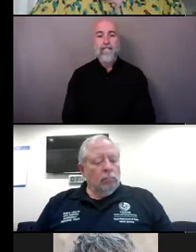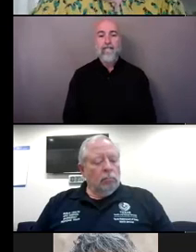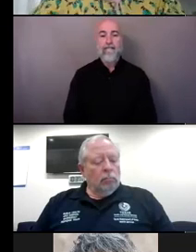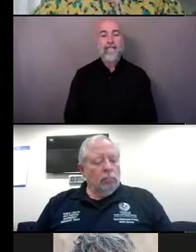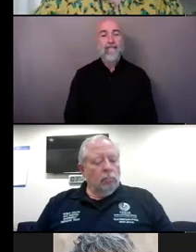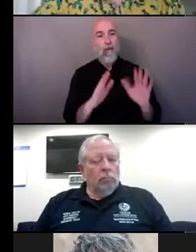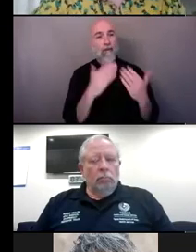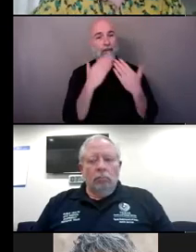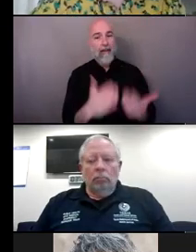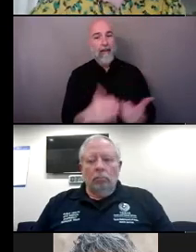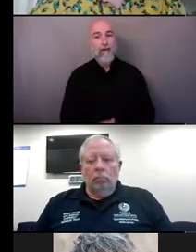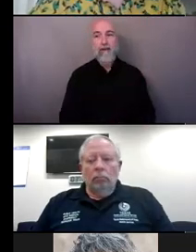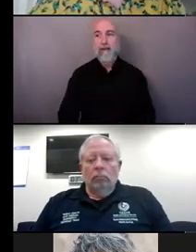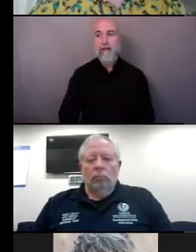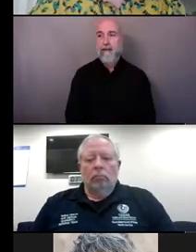Wonderful, thank you.